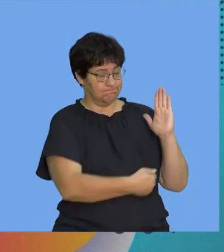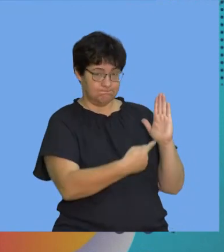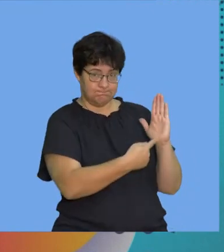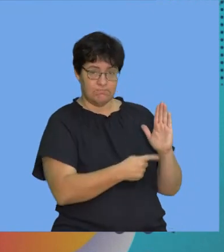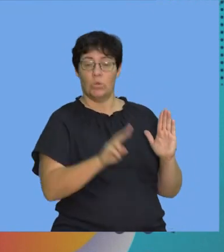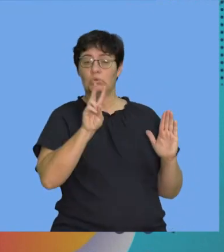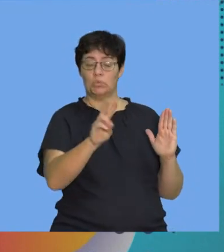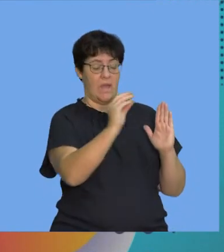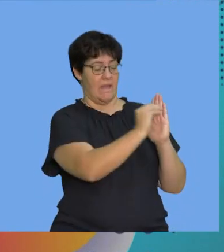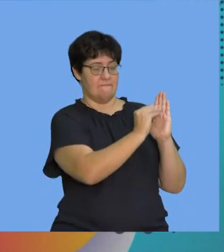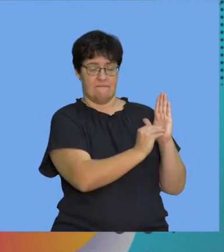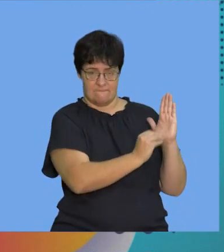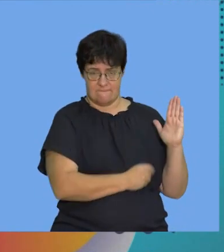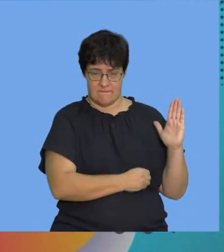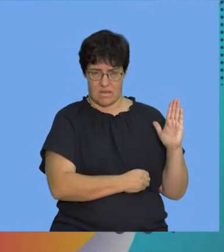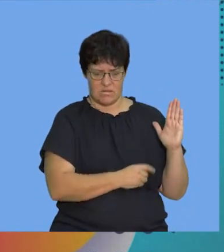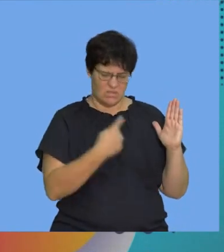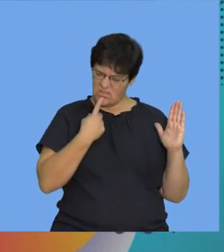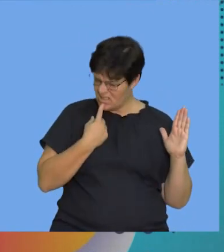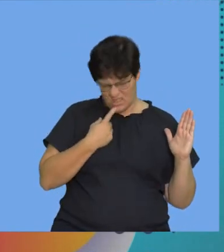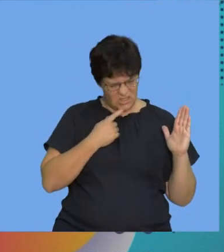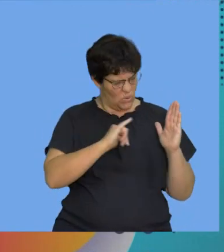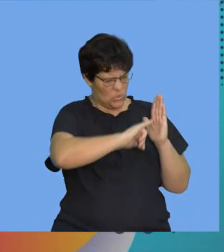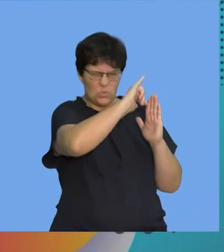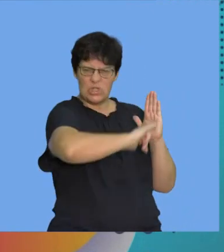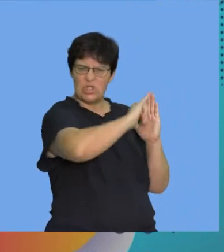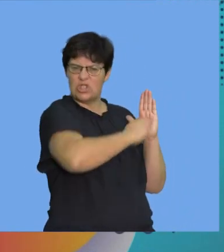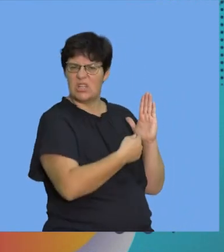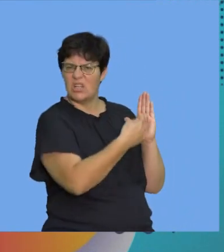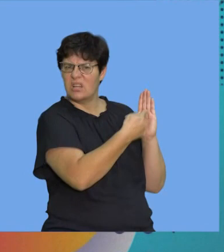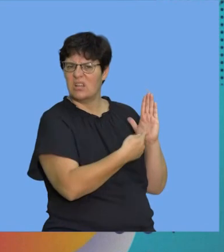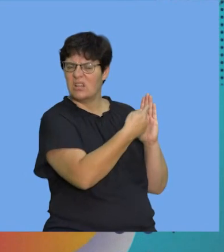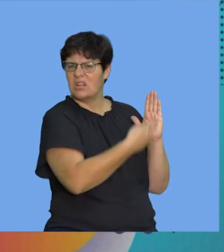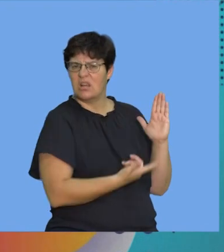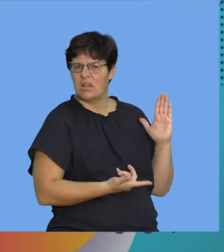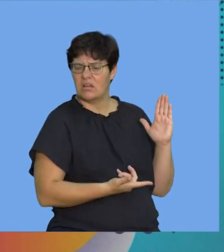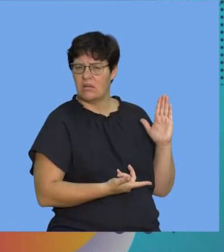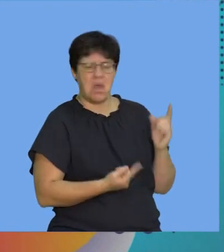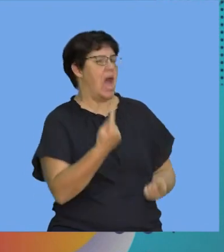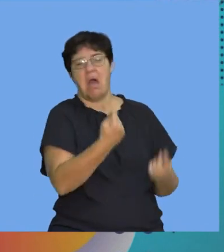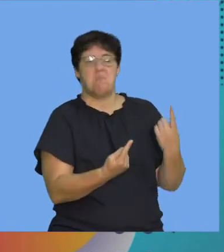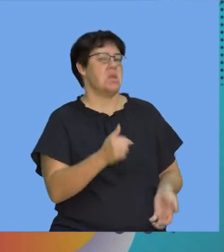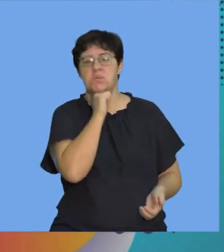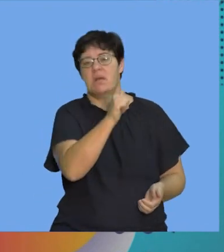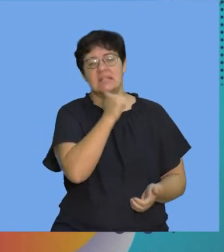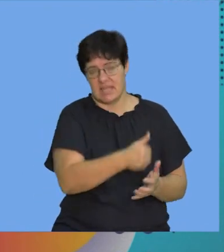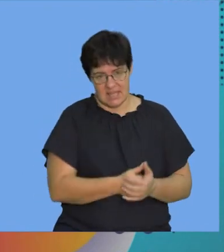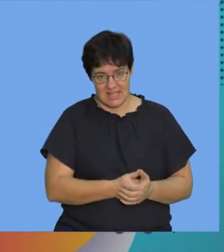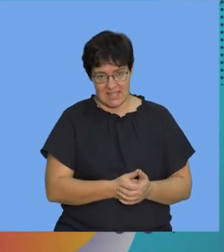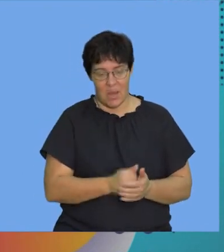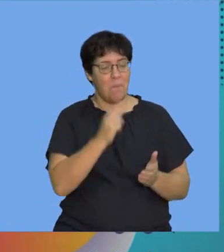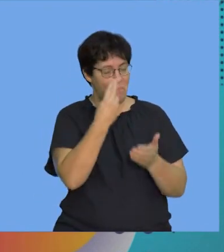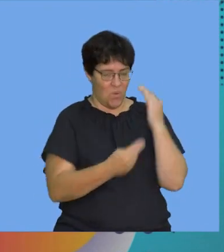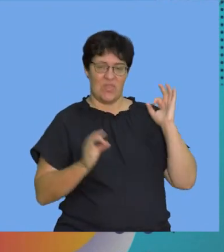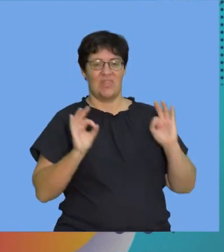this, right? And people normally ask me which one to use between the two. Honestly, either one of them is correct. Don't